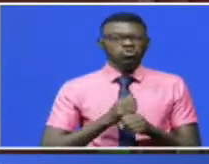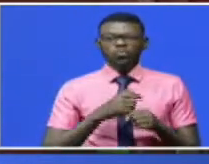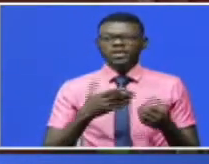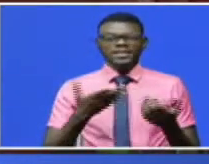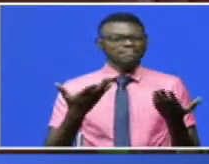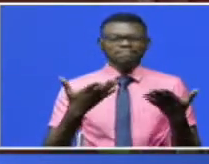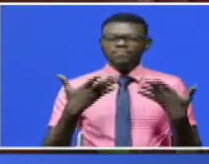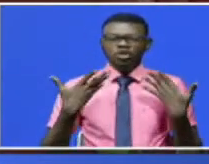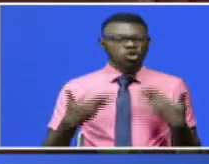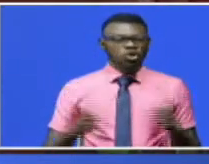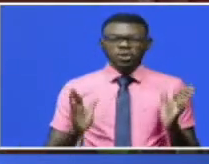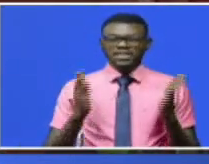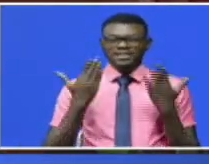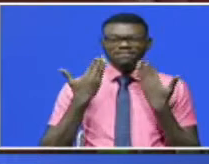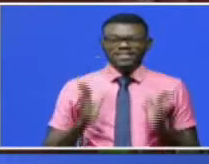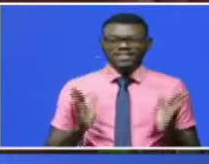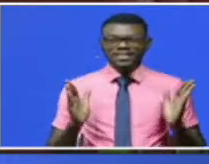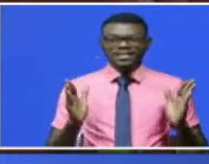position.